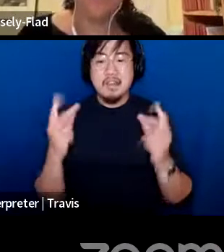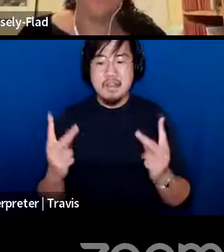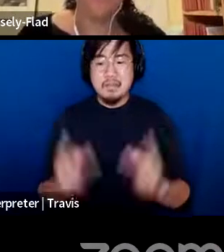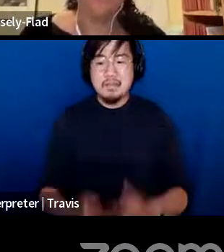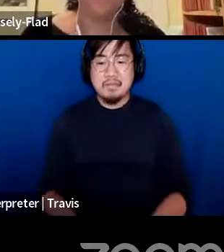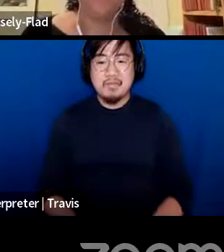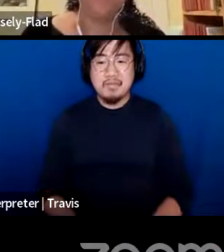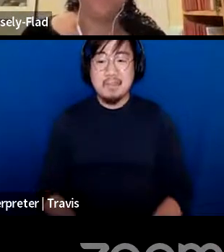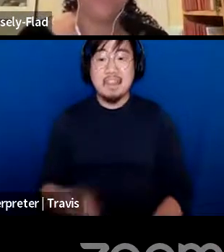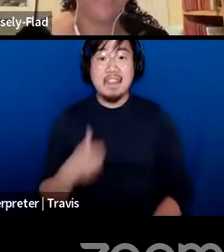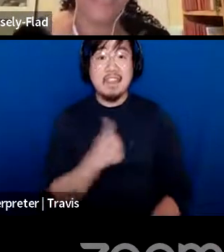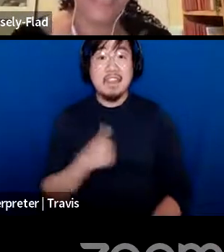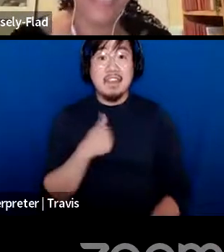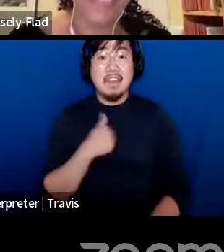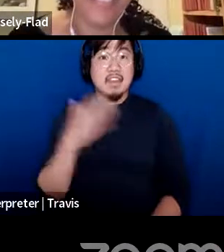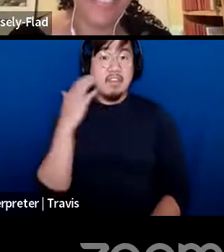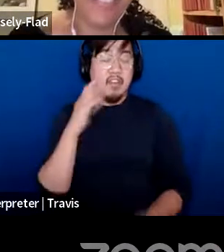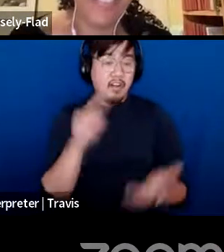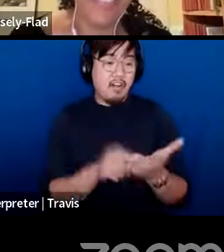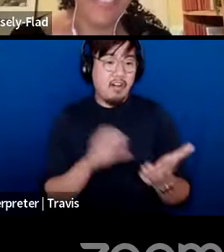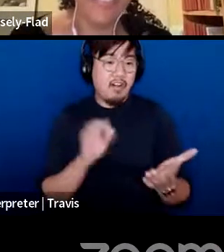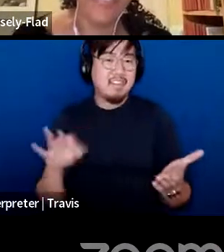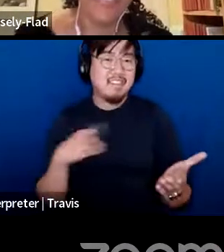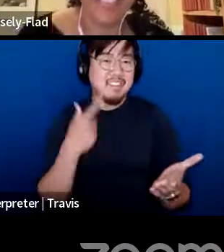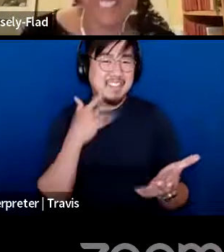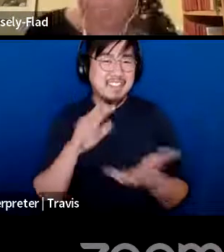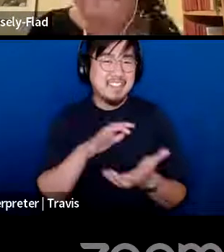Oh, sorry, I've turned my phone off.